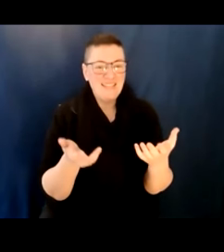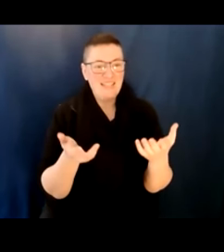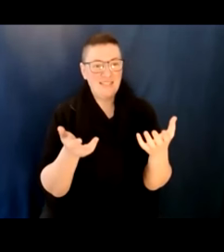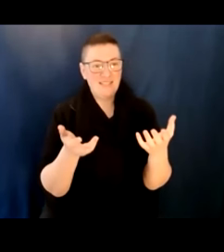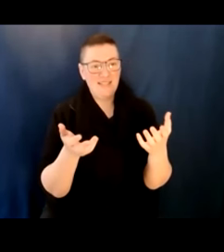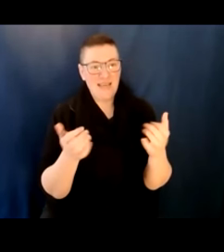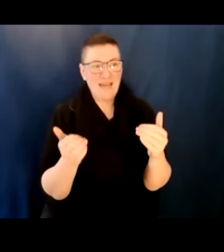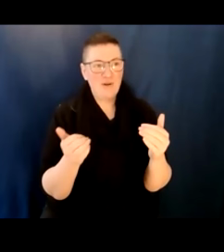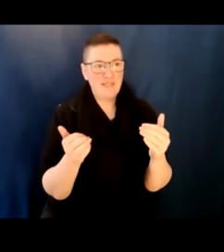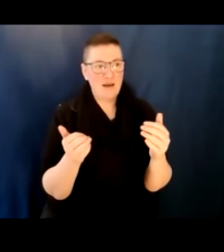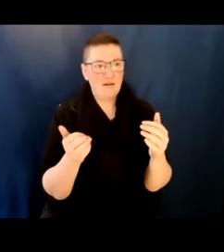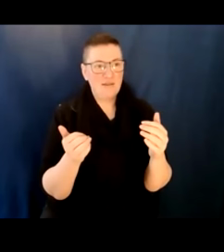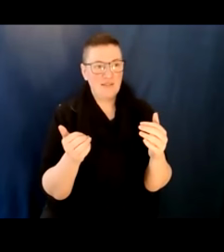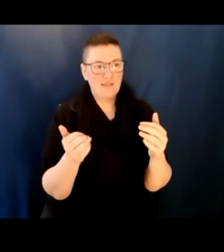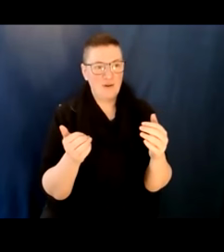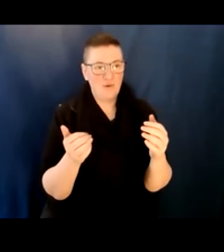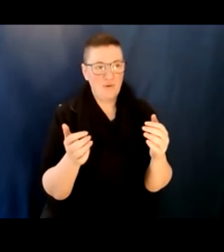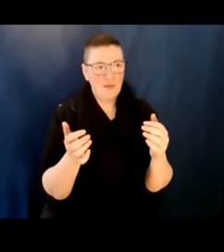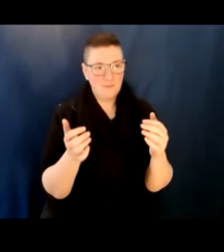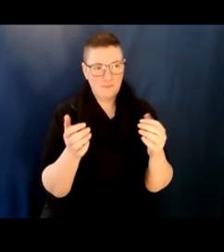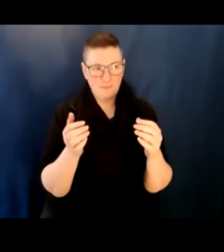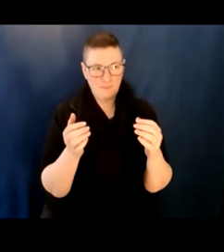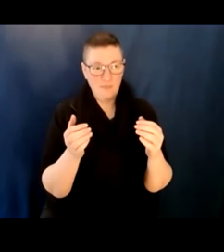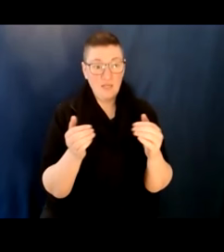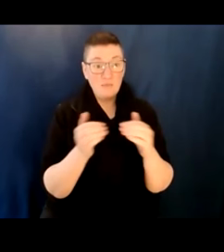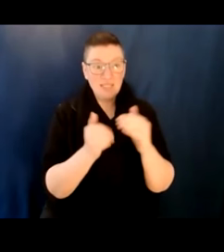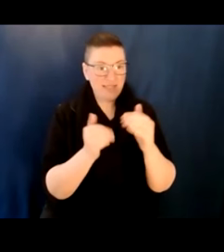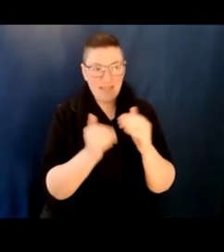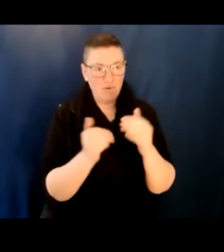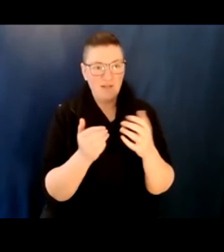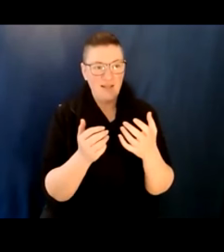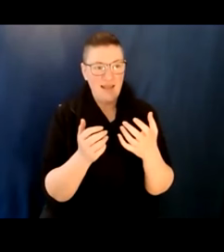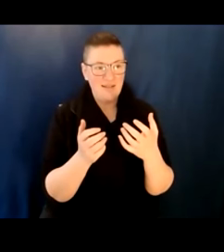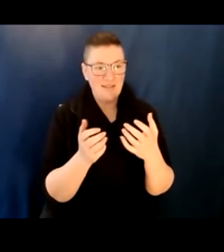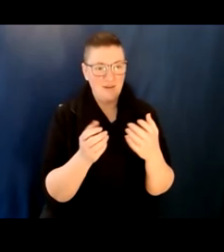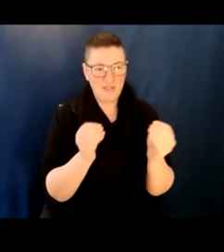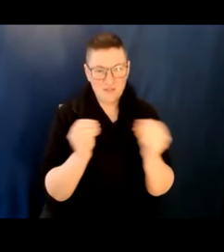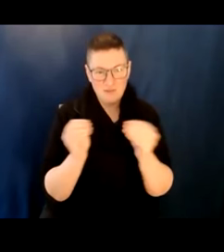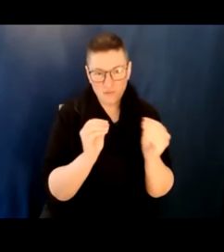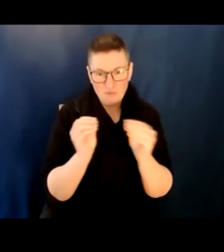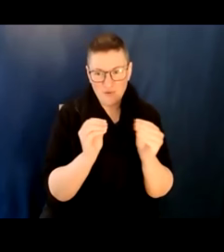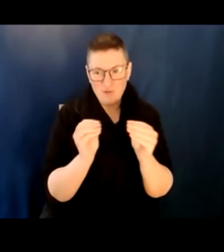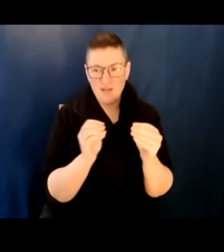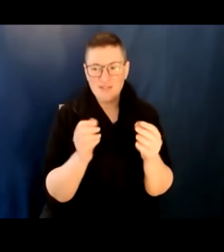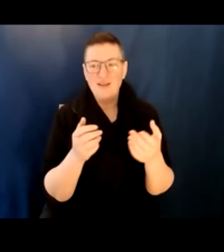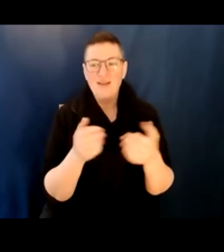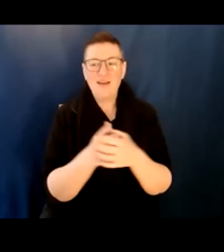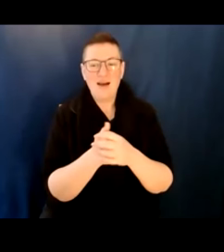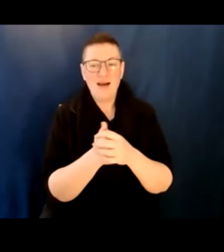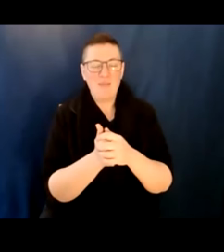said, these categories aren't, you know, completely separate, and there is sort of room for